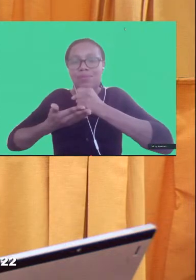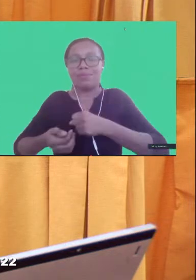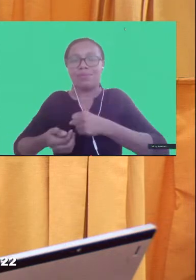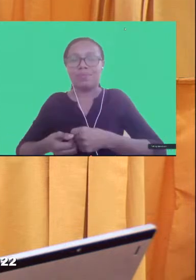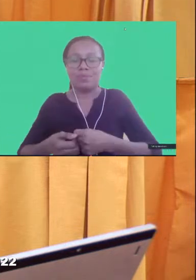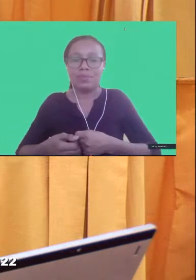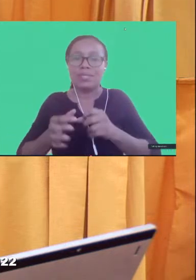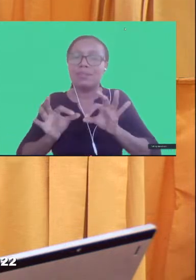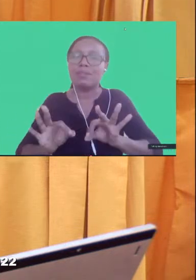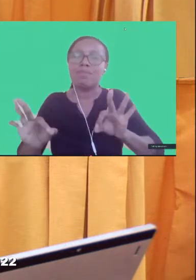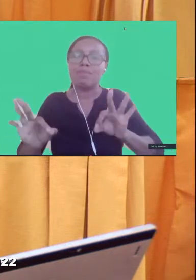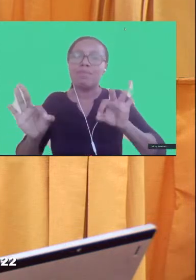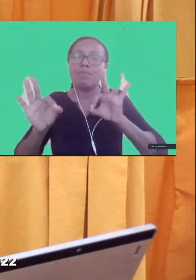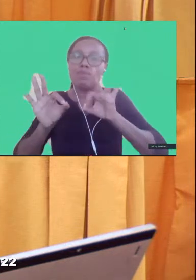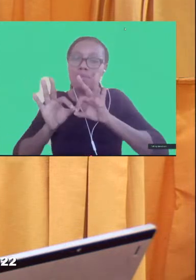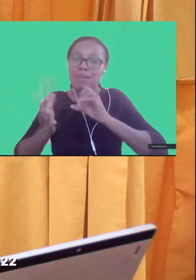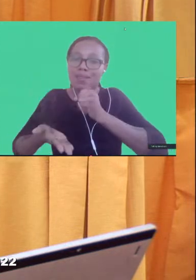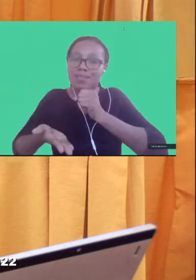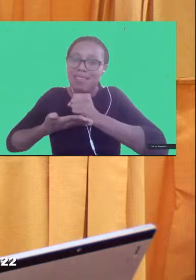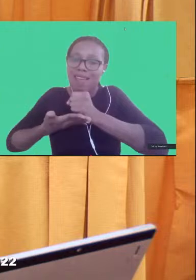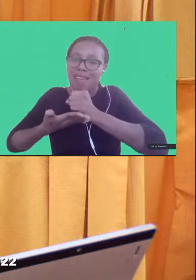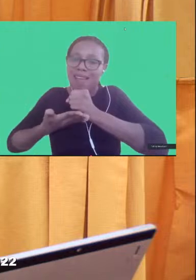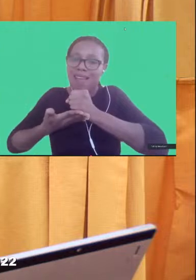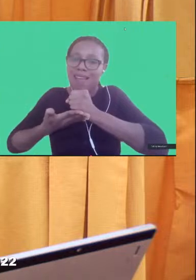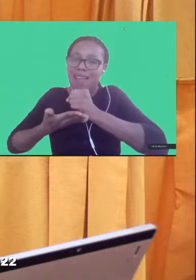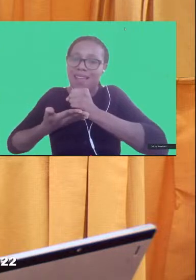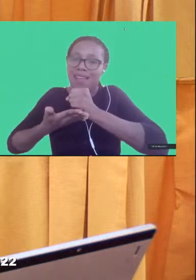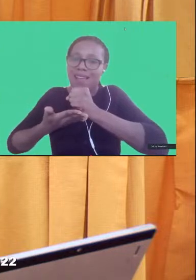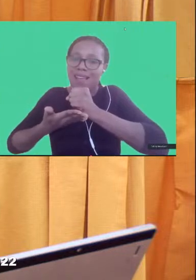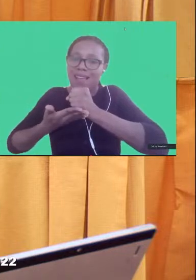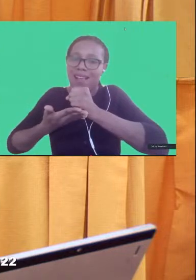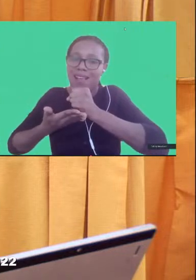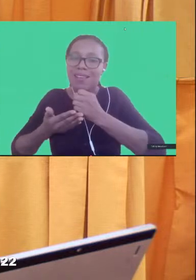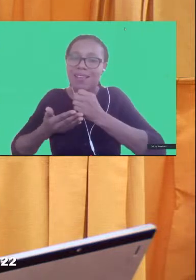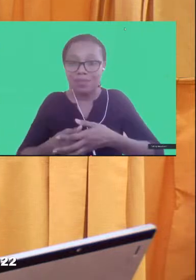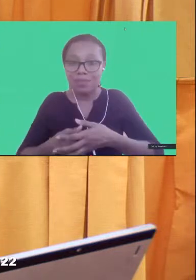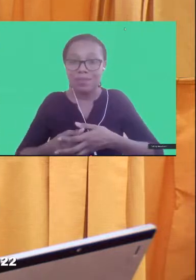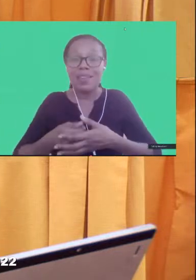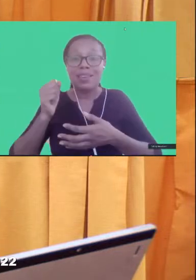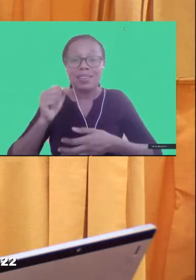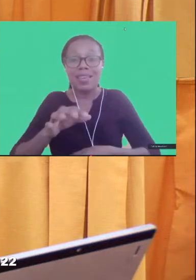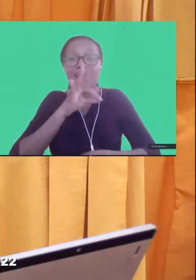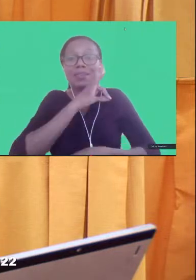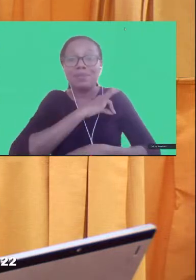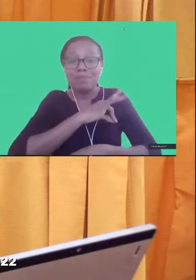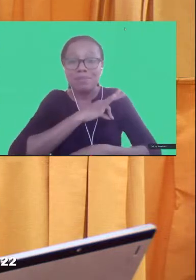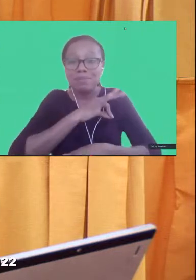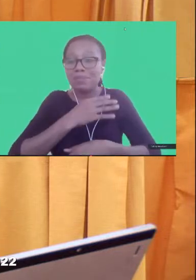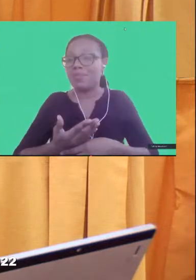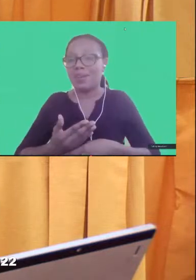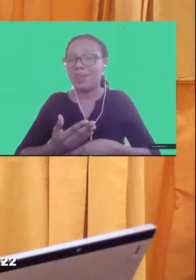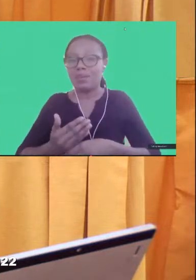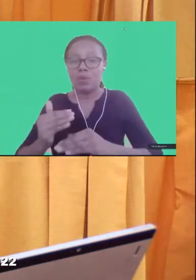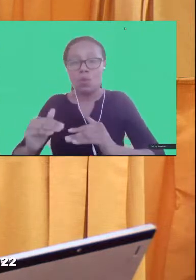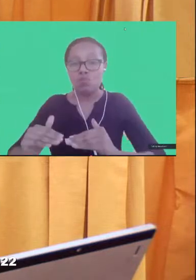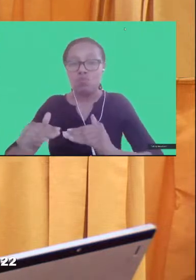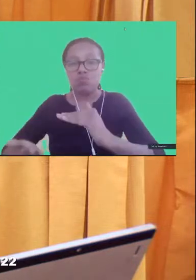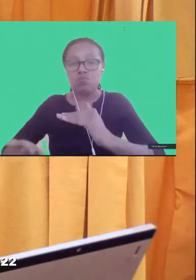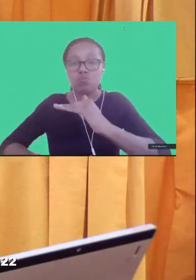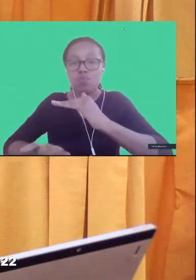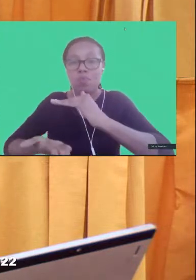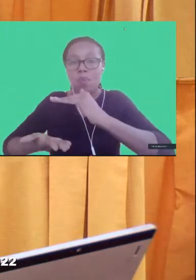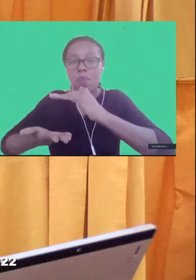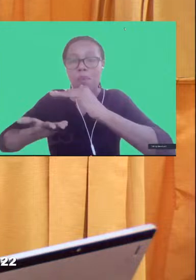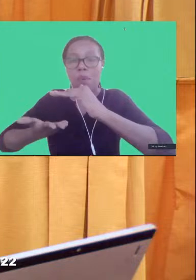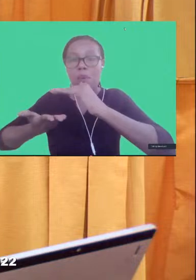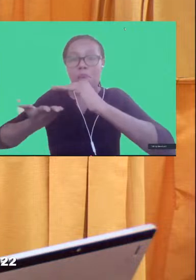lot of benefits to the grid that it will not, that it naturally had as